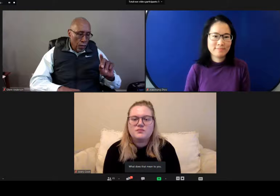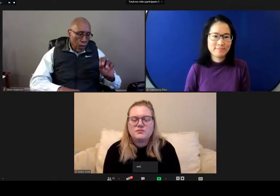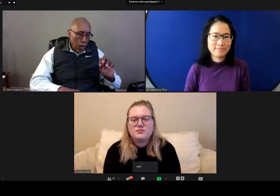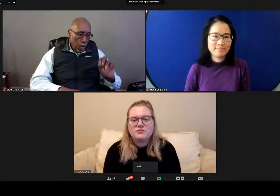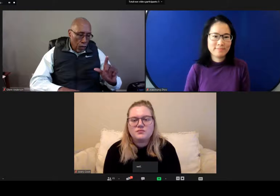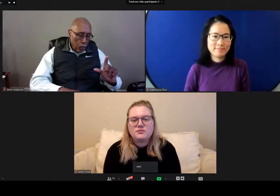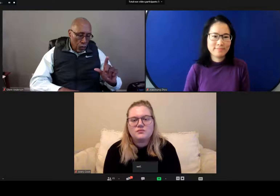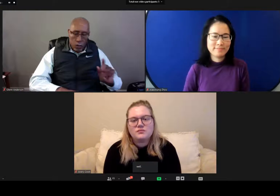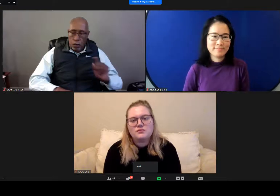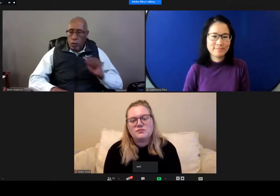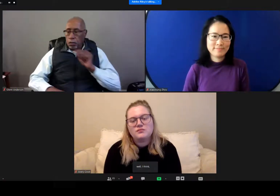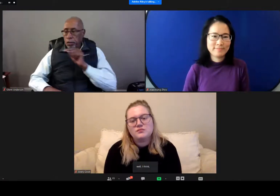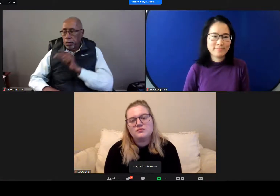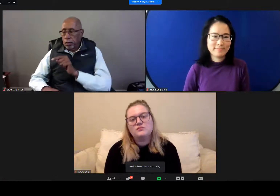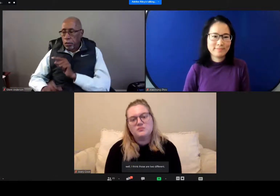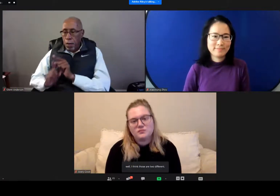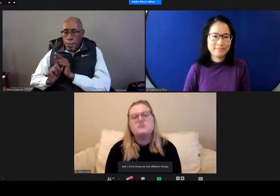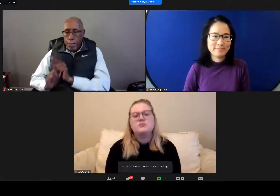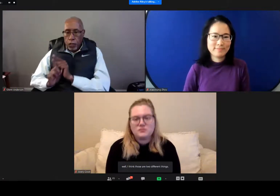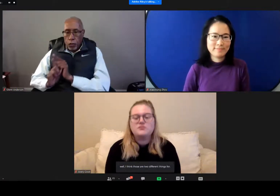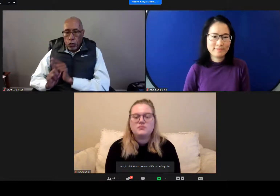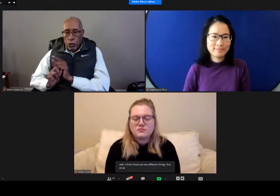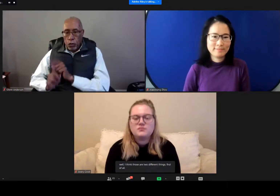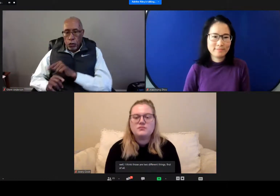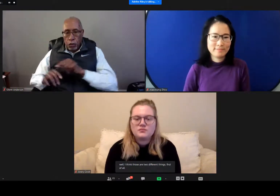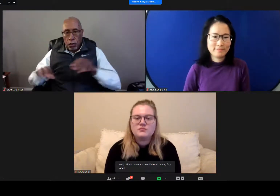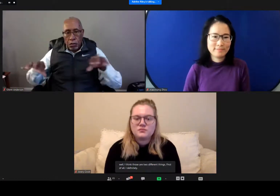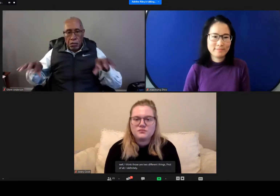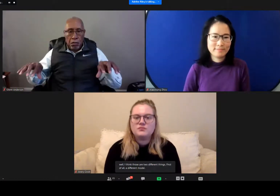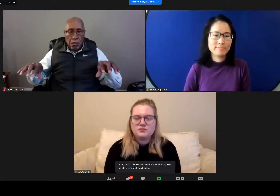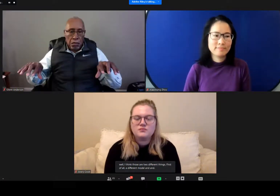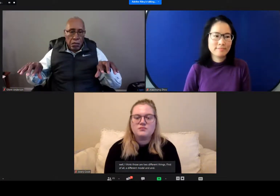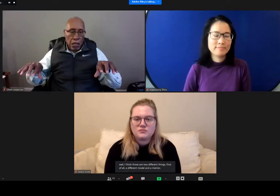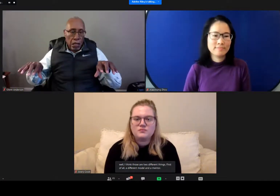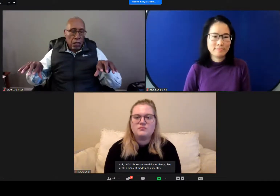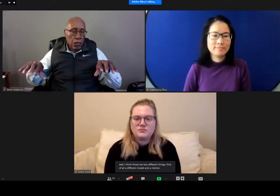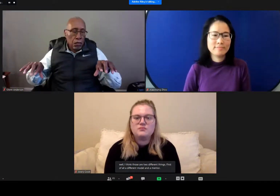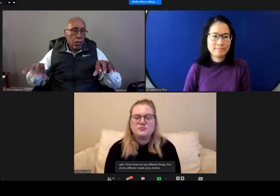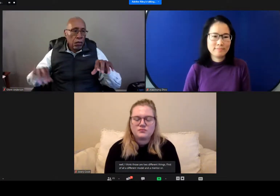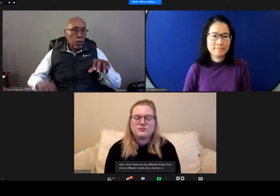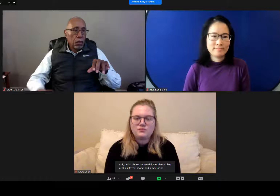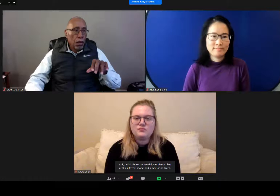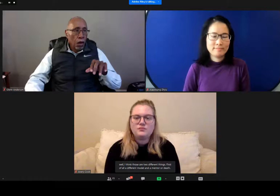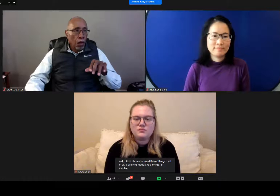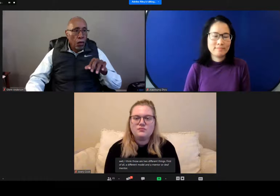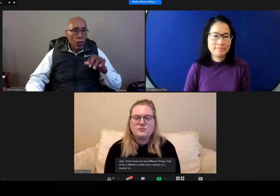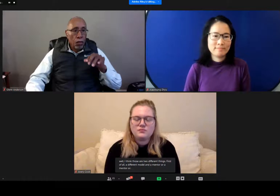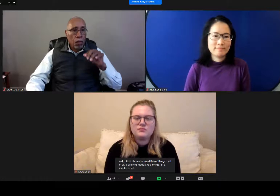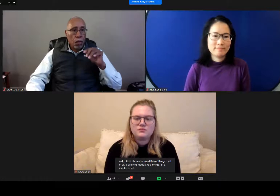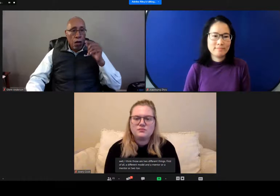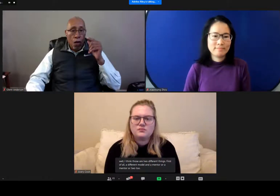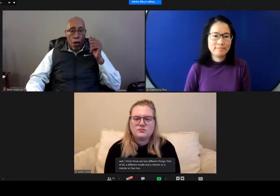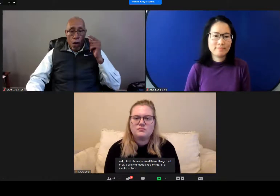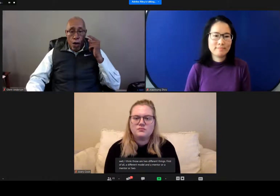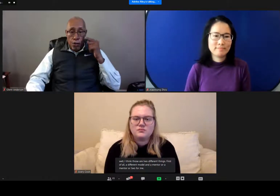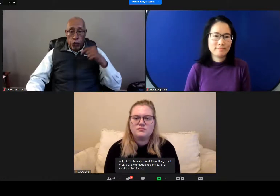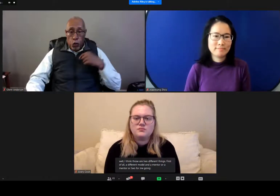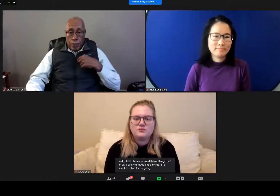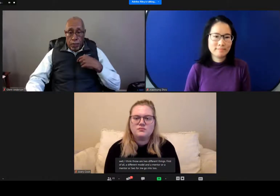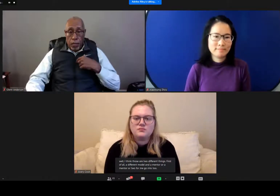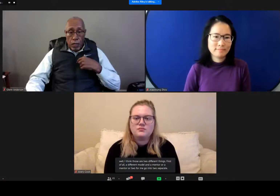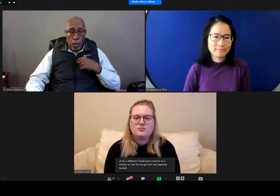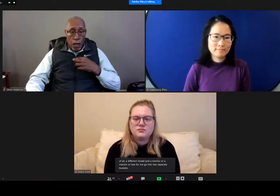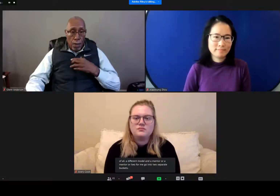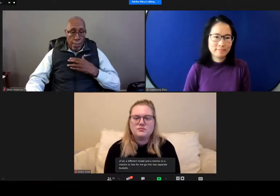Well, I think those are two different things. First of all, a deaf role model and a mentor or a deaf mentor are for me, go into two